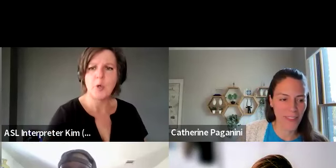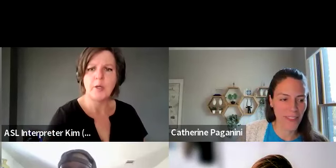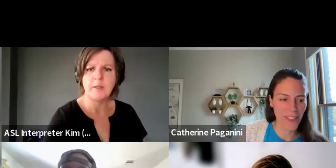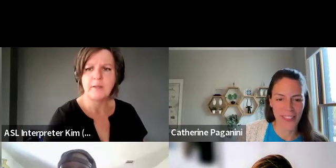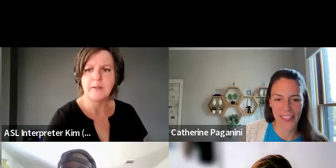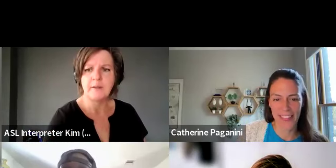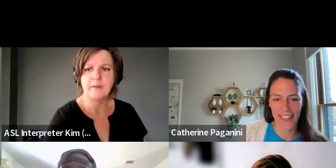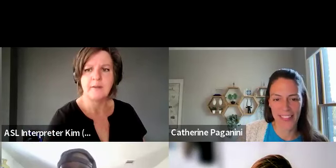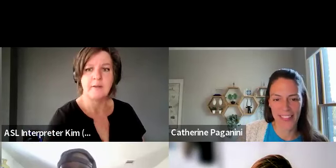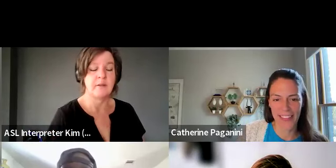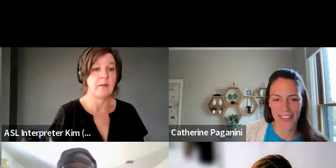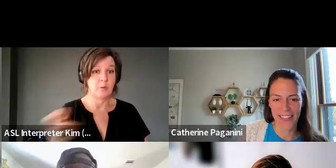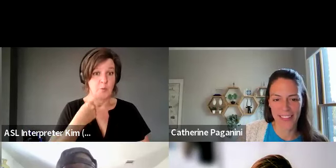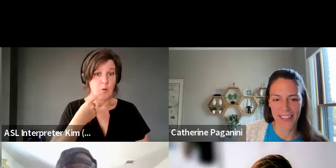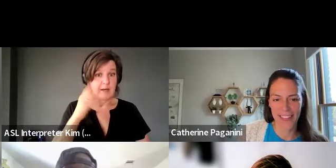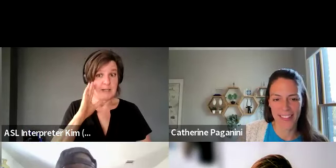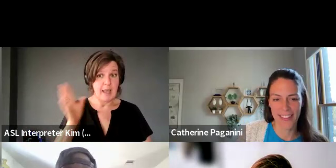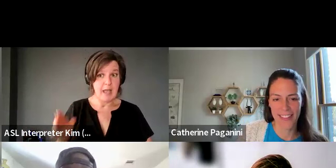hi?